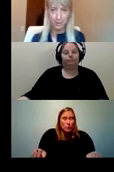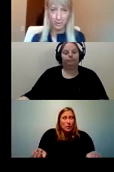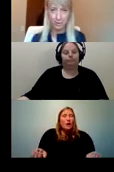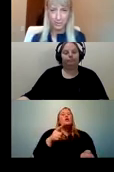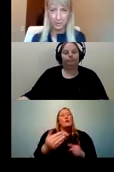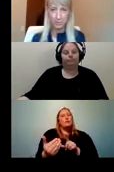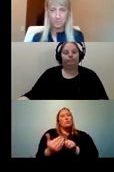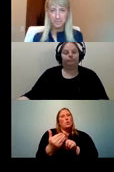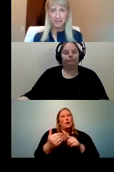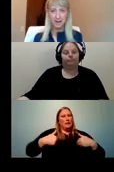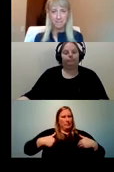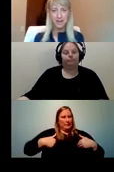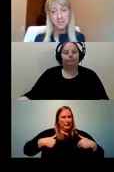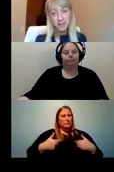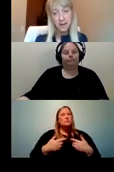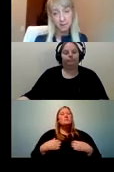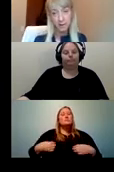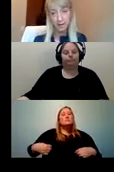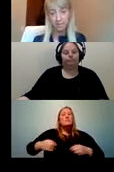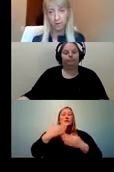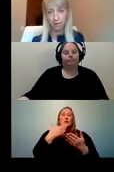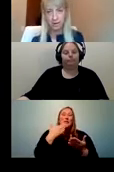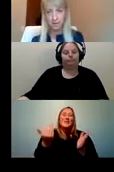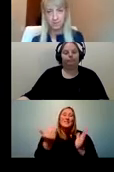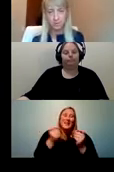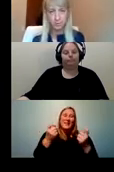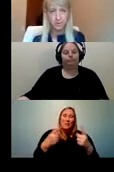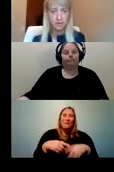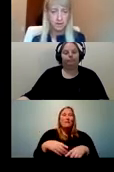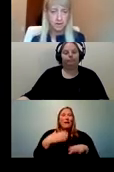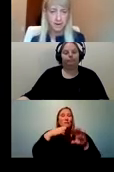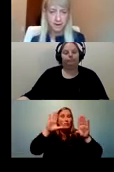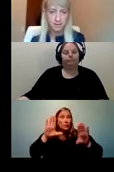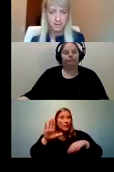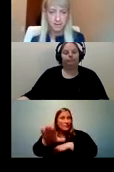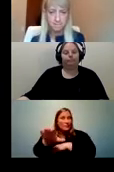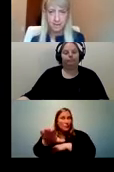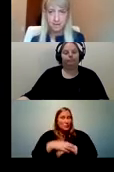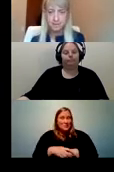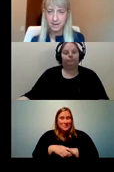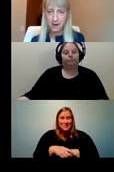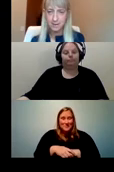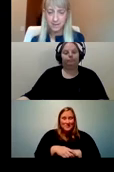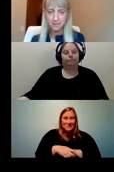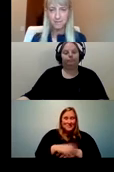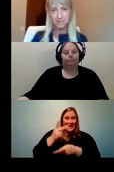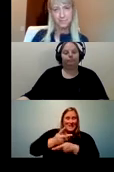behind schedule. So thanks again, everyone, and have a great afternoon. And